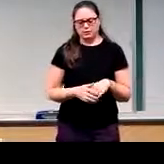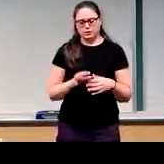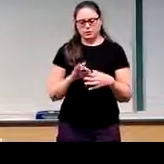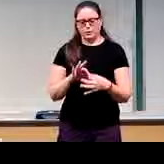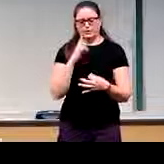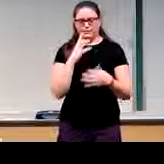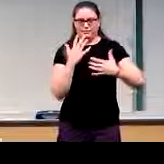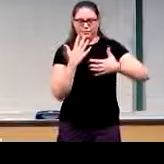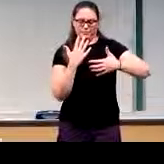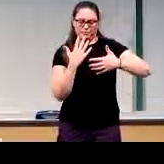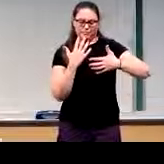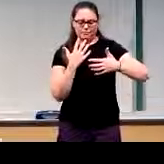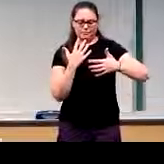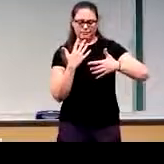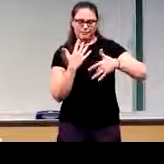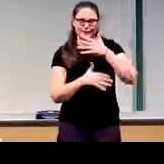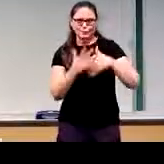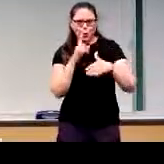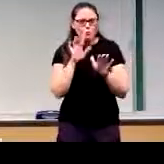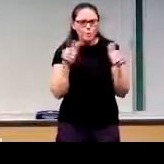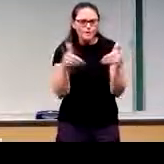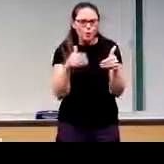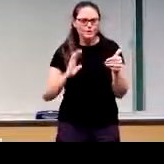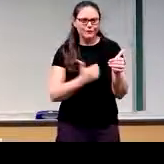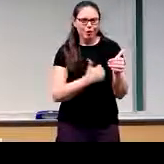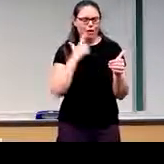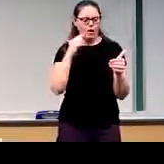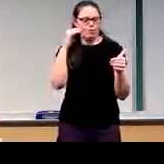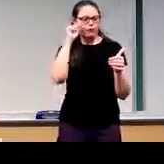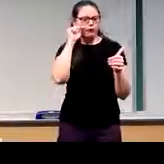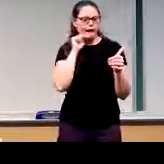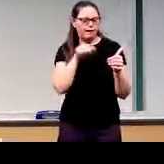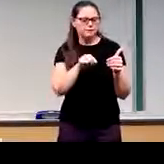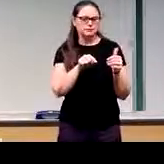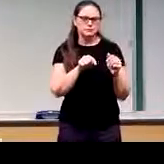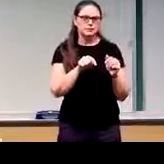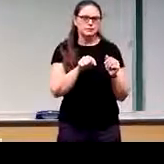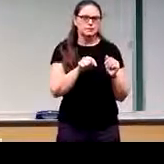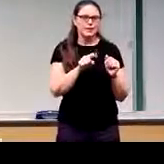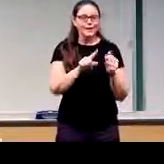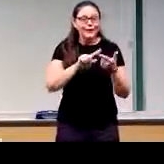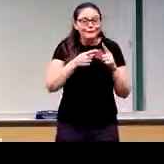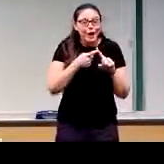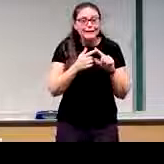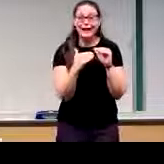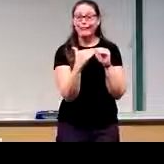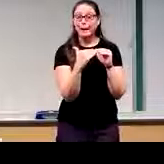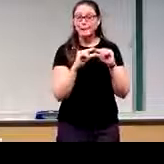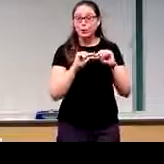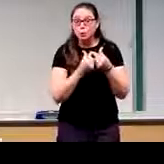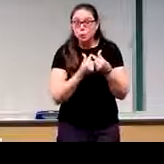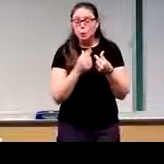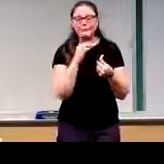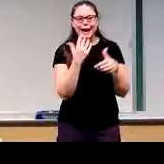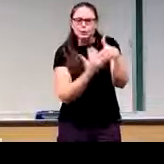foci for the social focus for adolescents, their friends' peer group, and